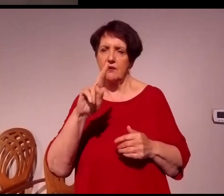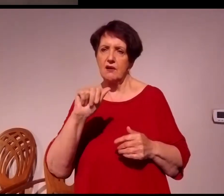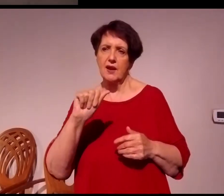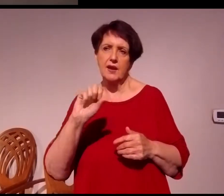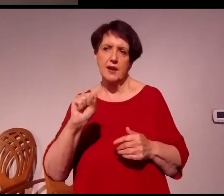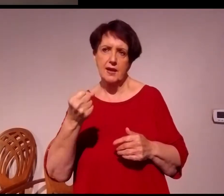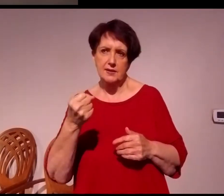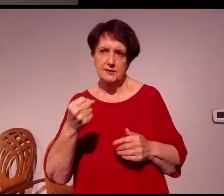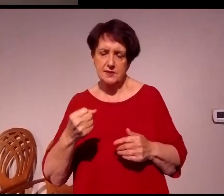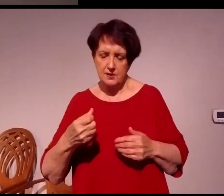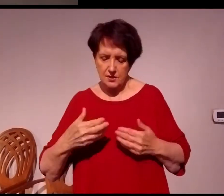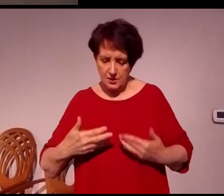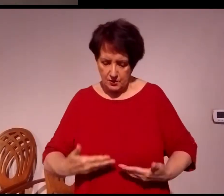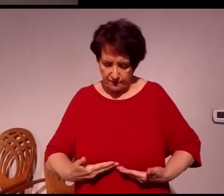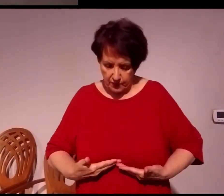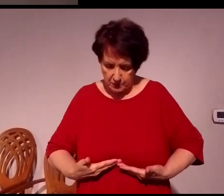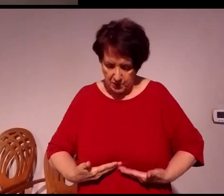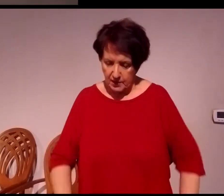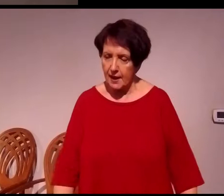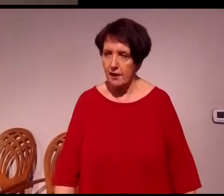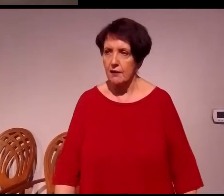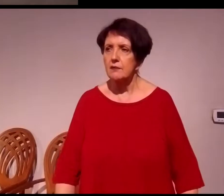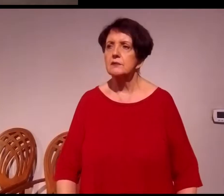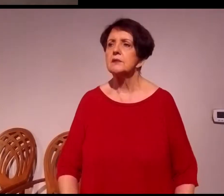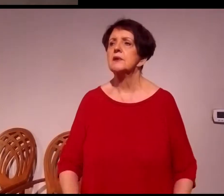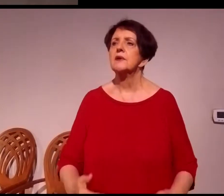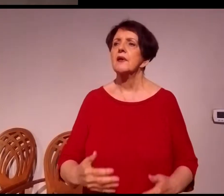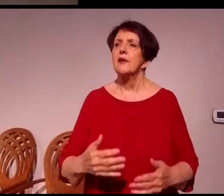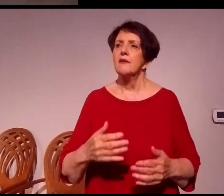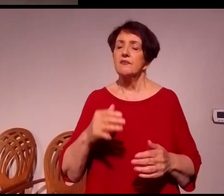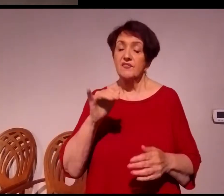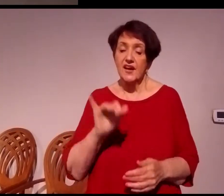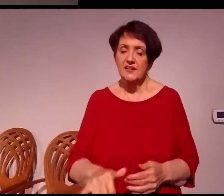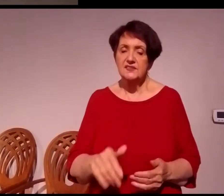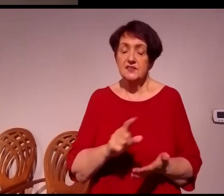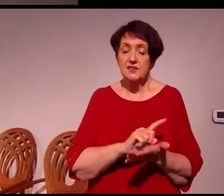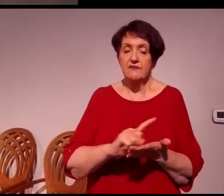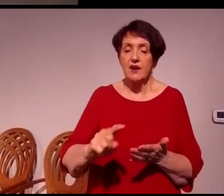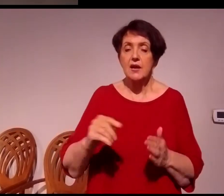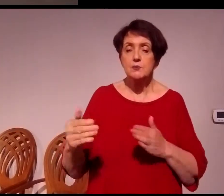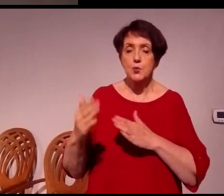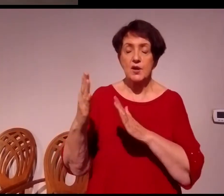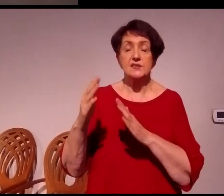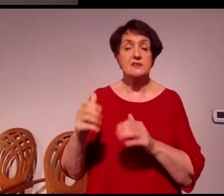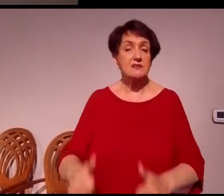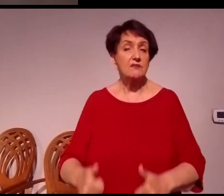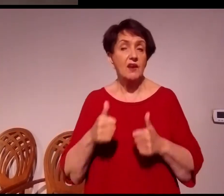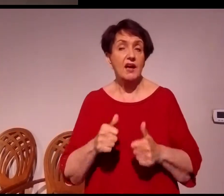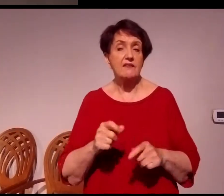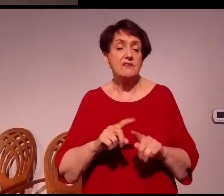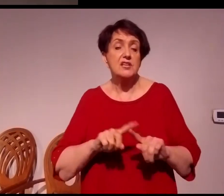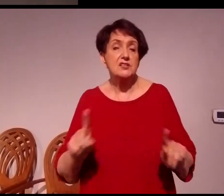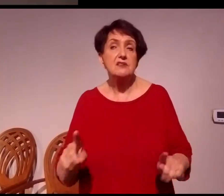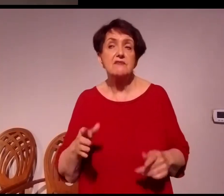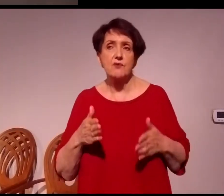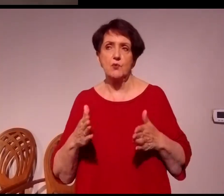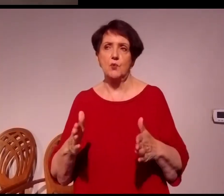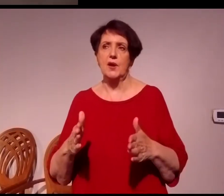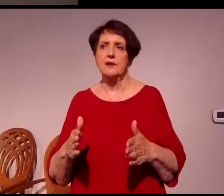the power and the divine presence of life in a totally different way than in